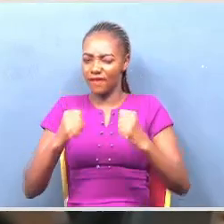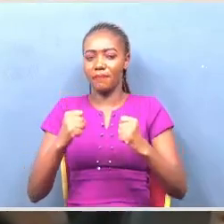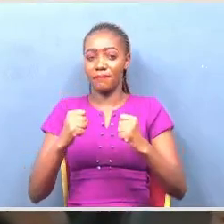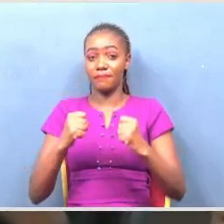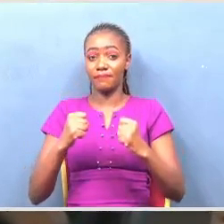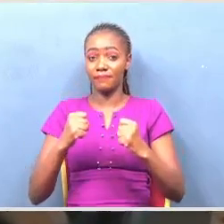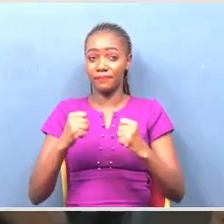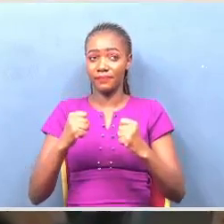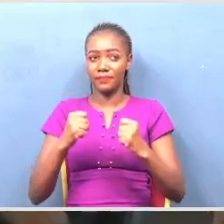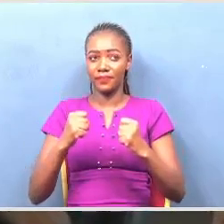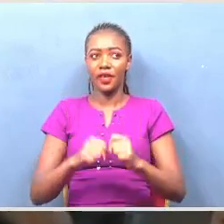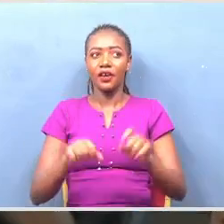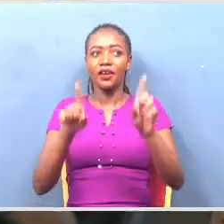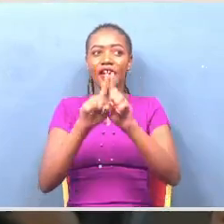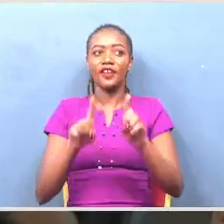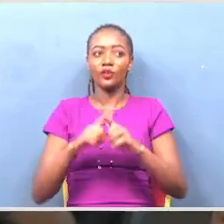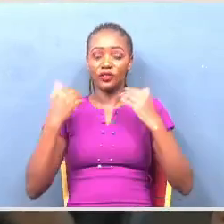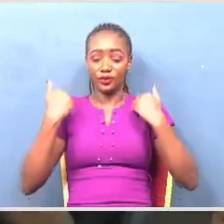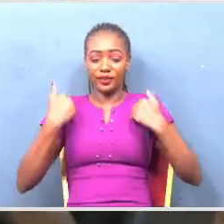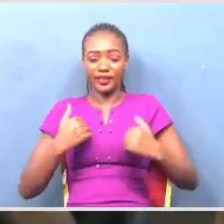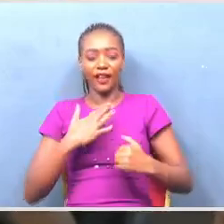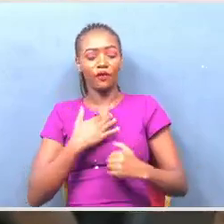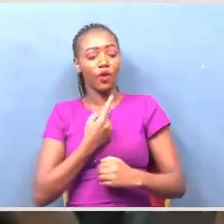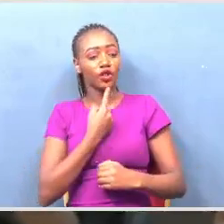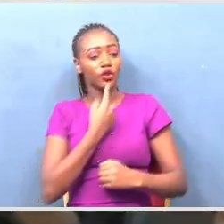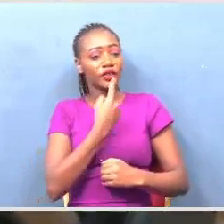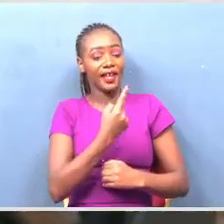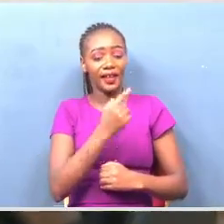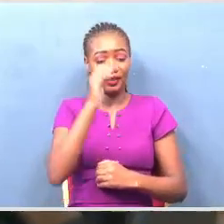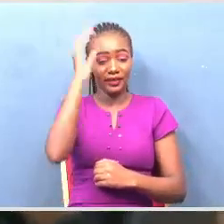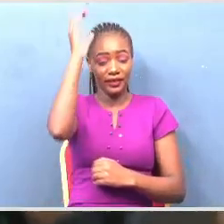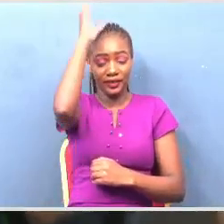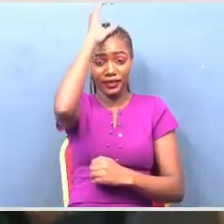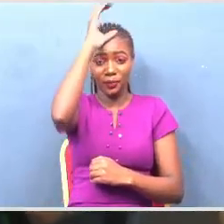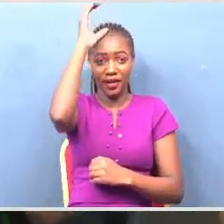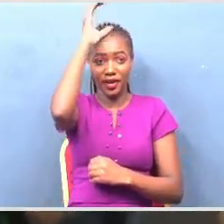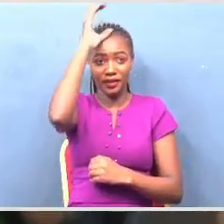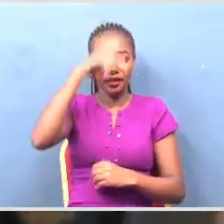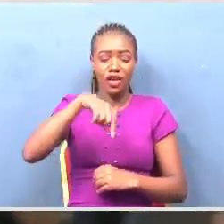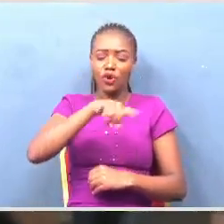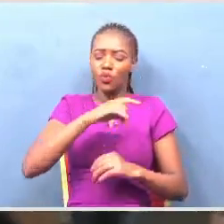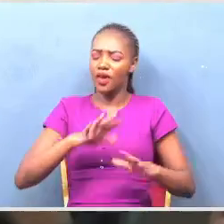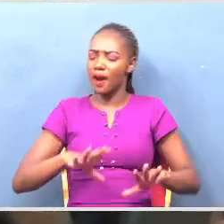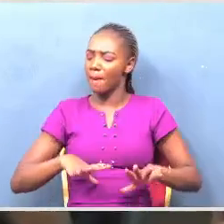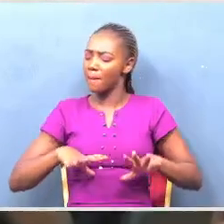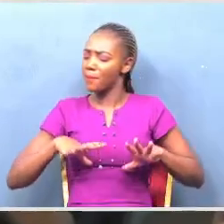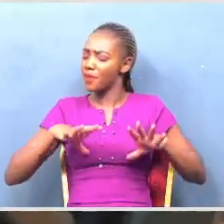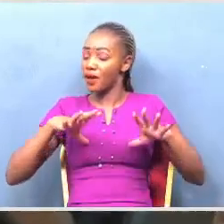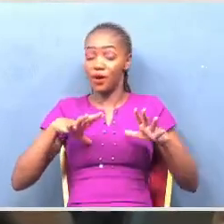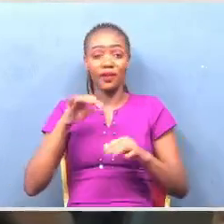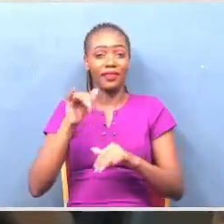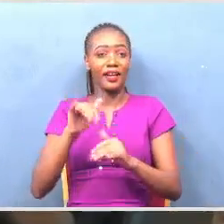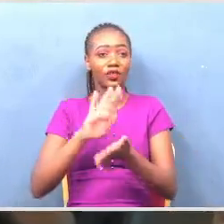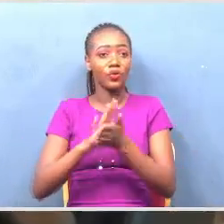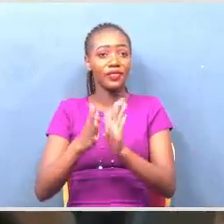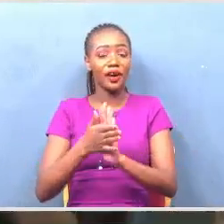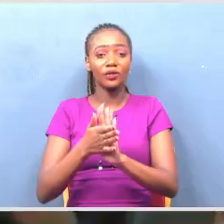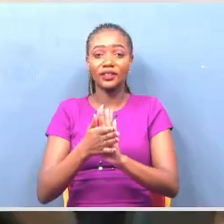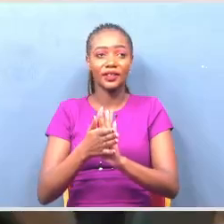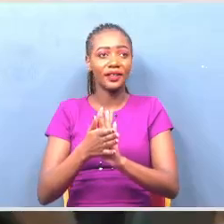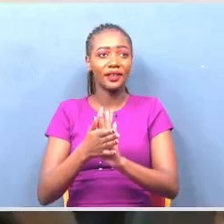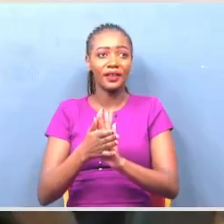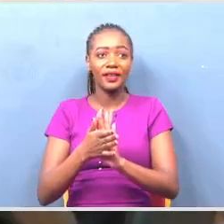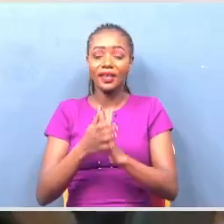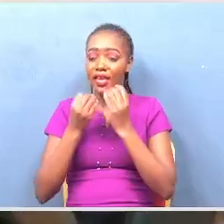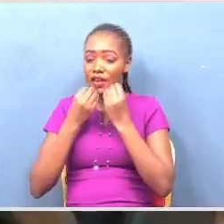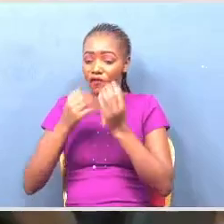And I want to tell you, Mr. Chairman, we are very proud that without informing any one of